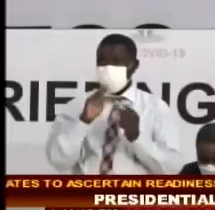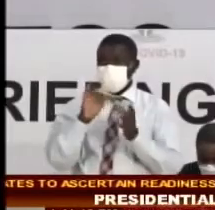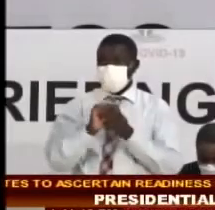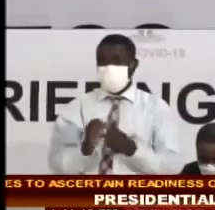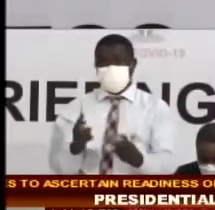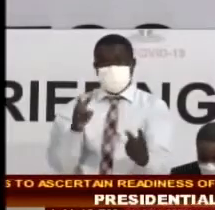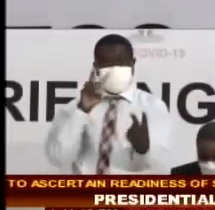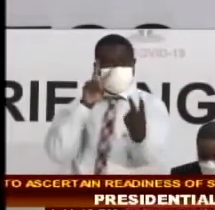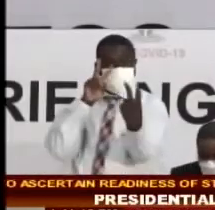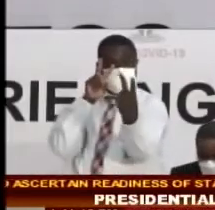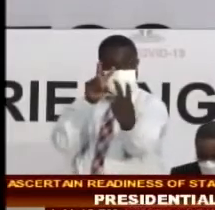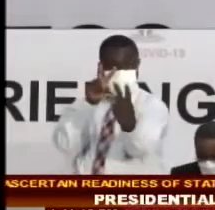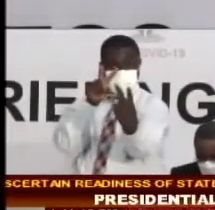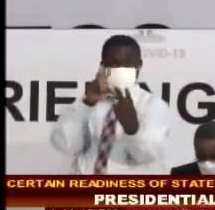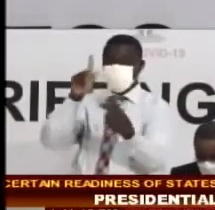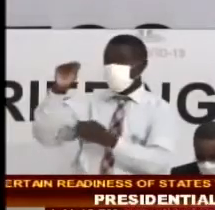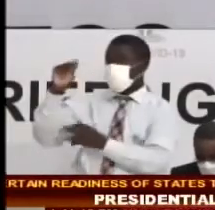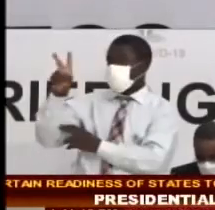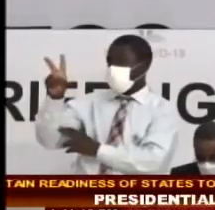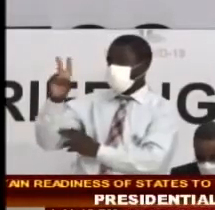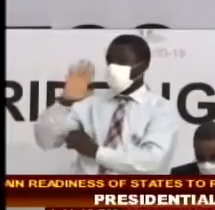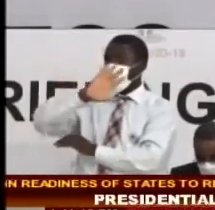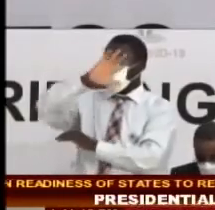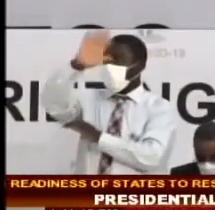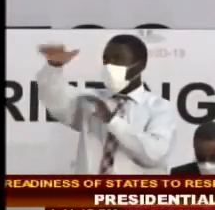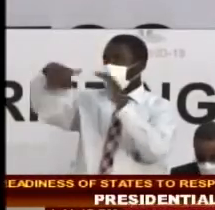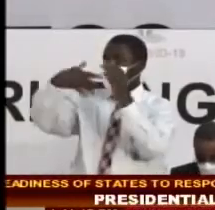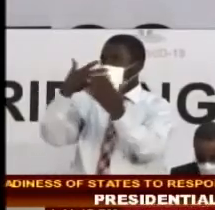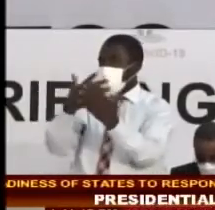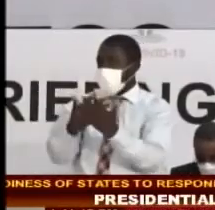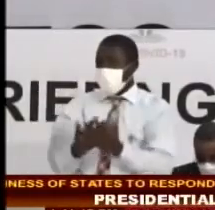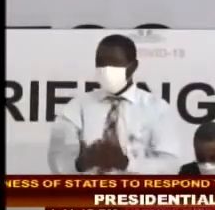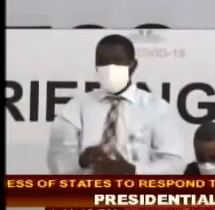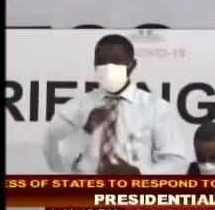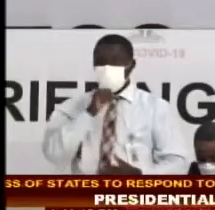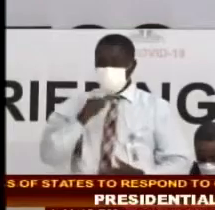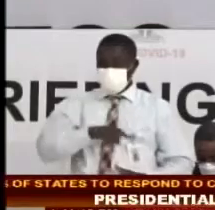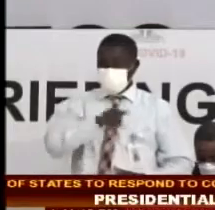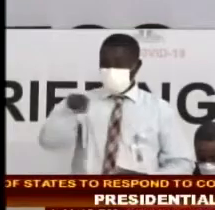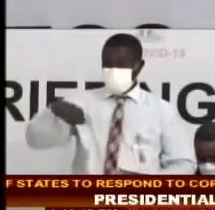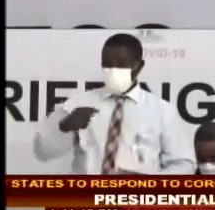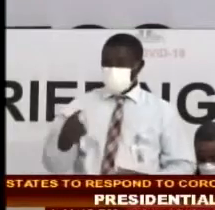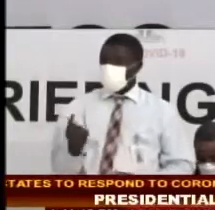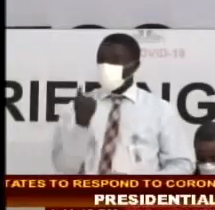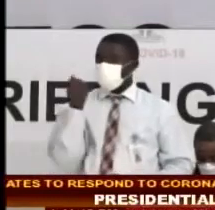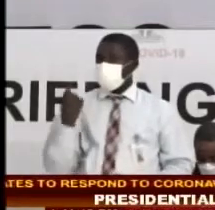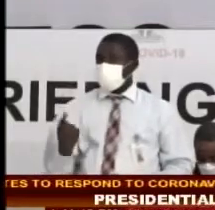suna gani, ƙasashen duniya mu kaɗai ba, wannan